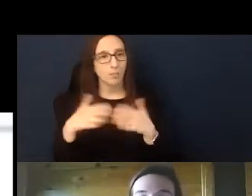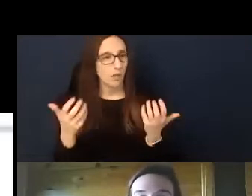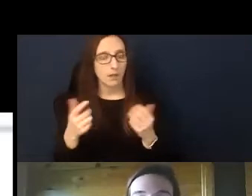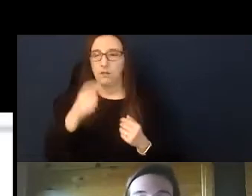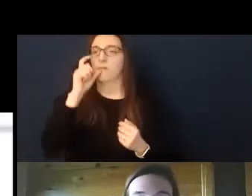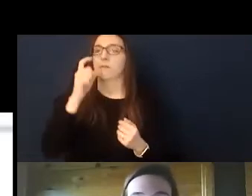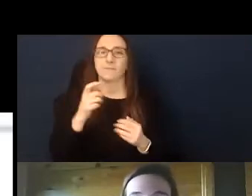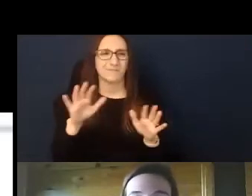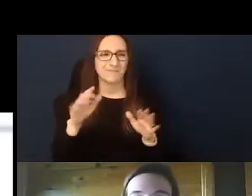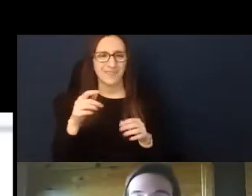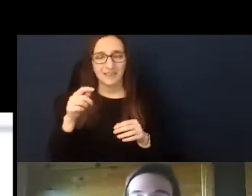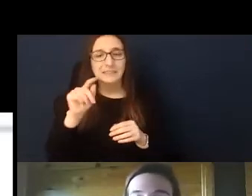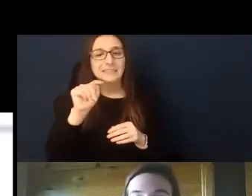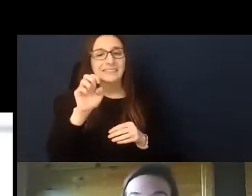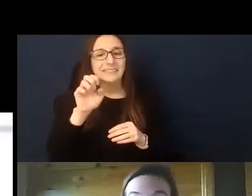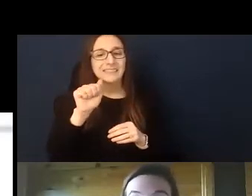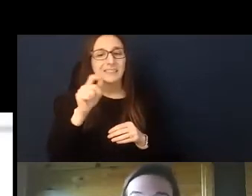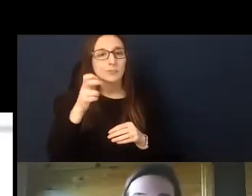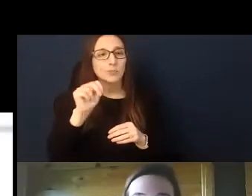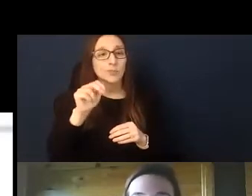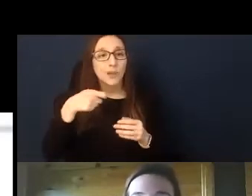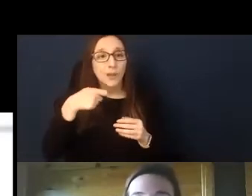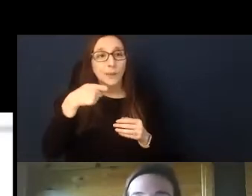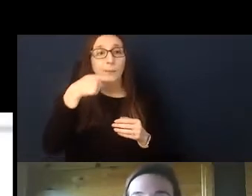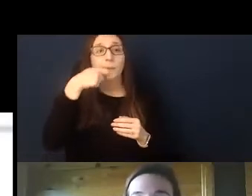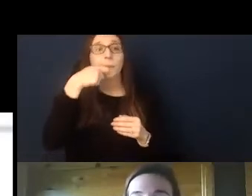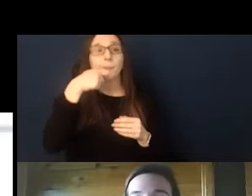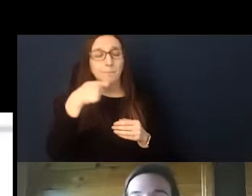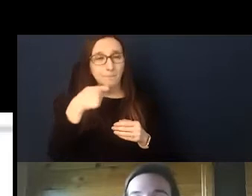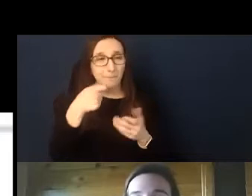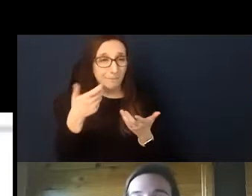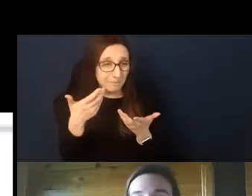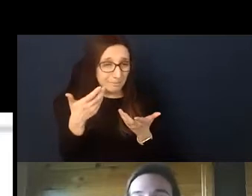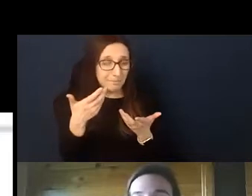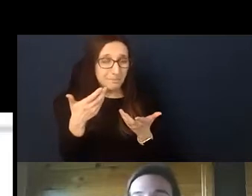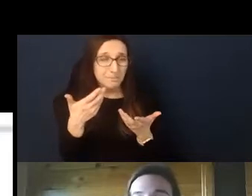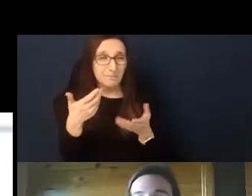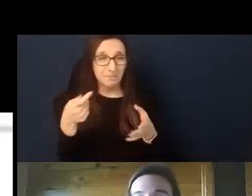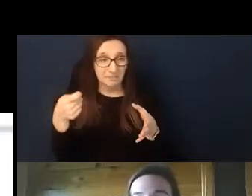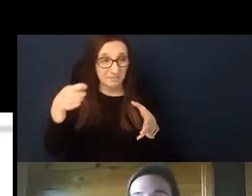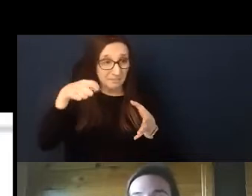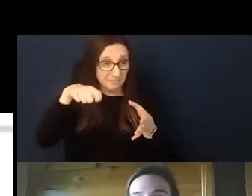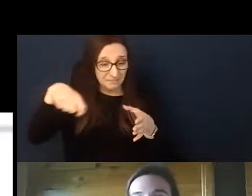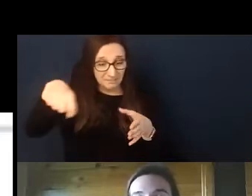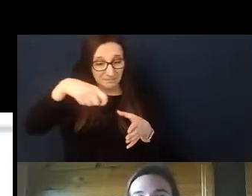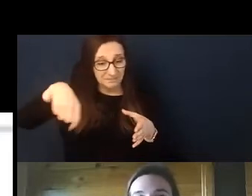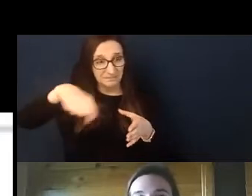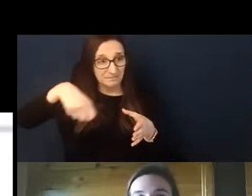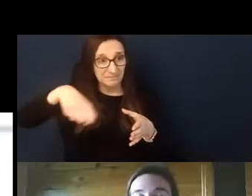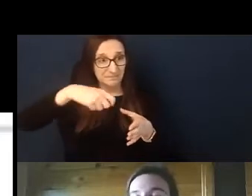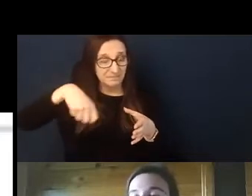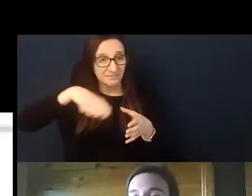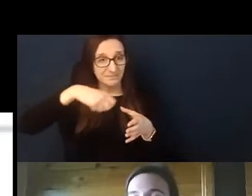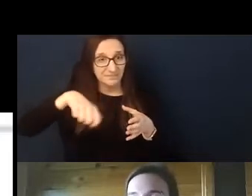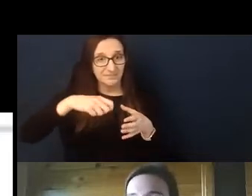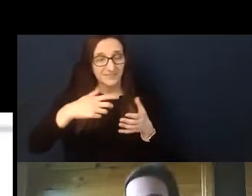a teaspoon a day, and in like a large amount.